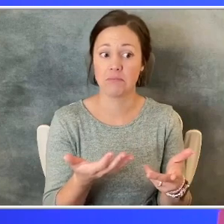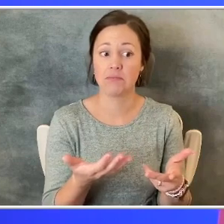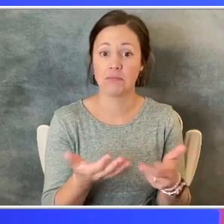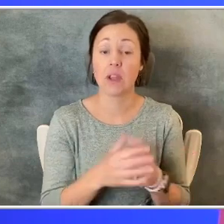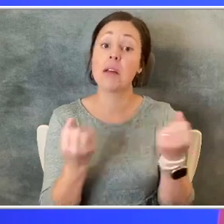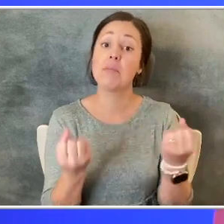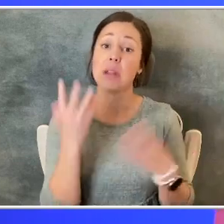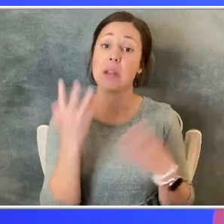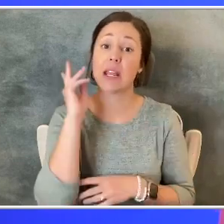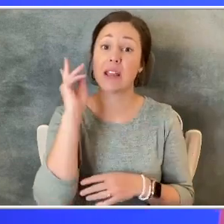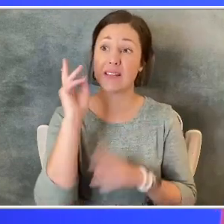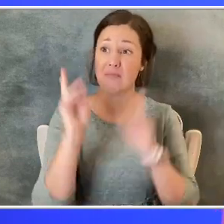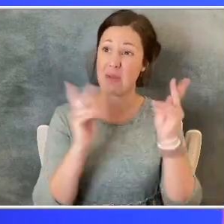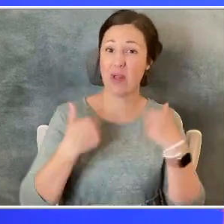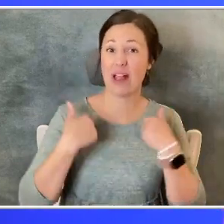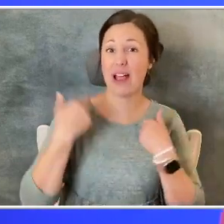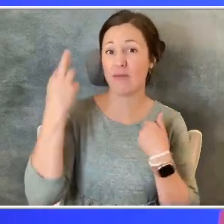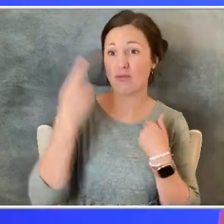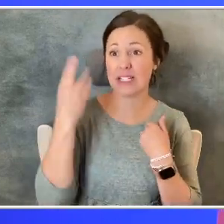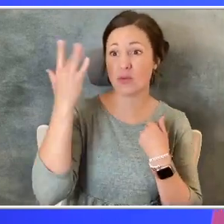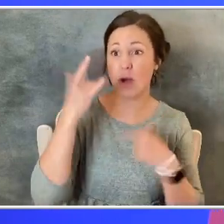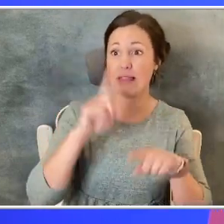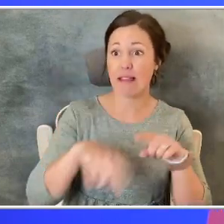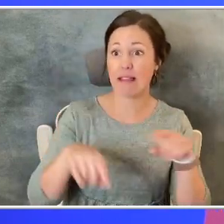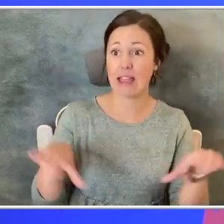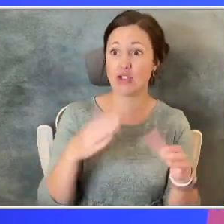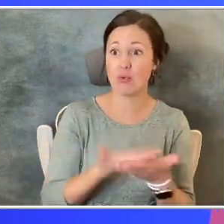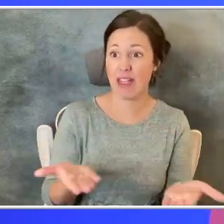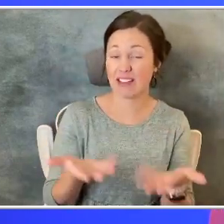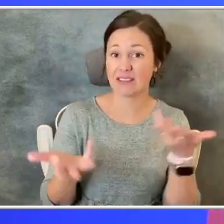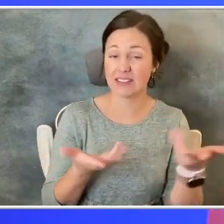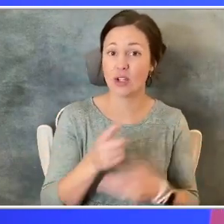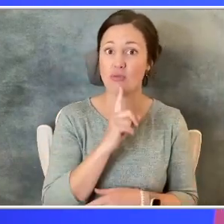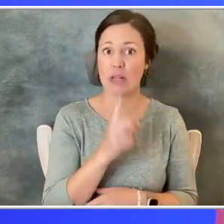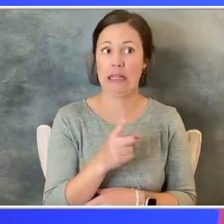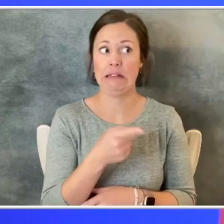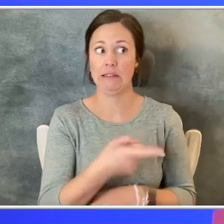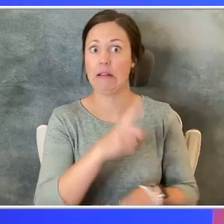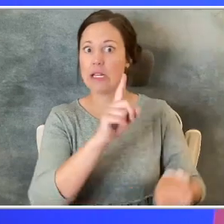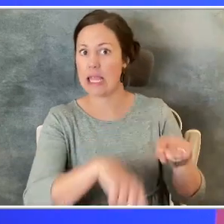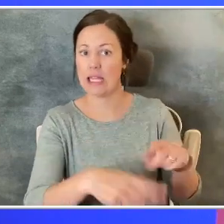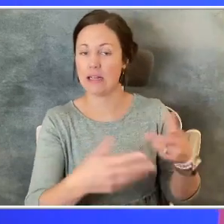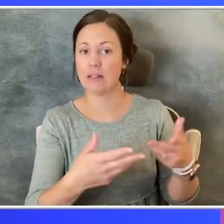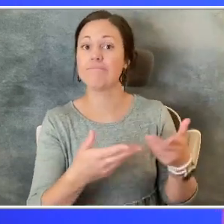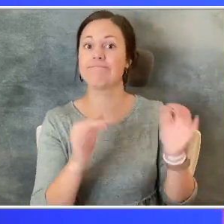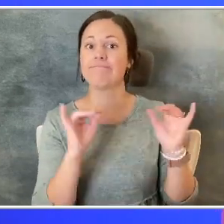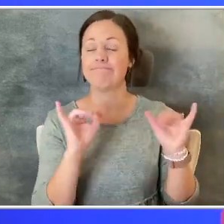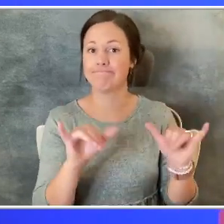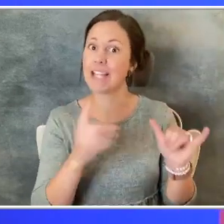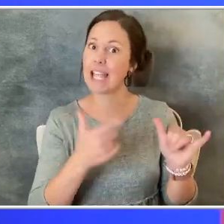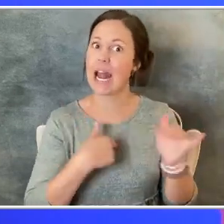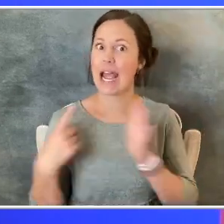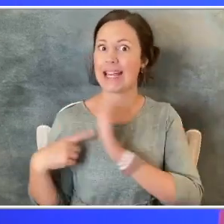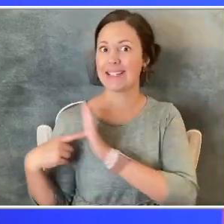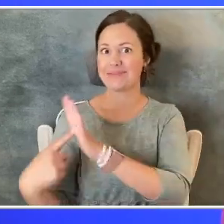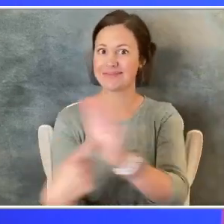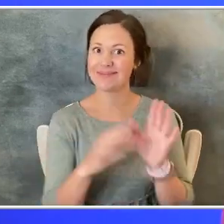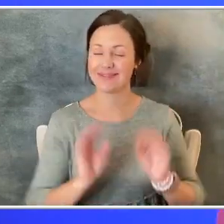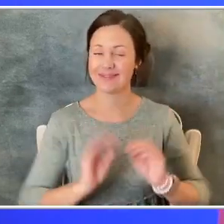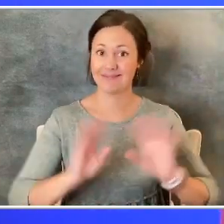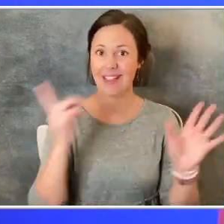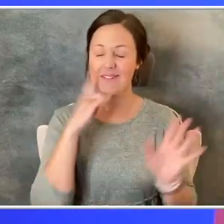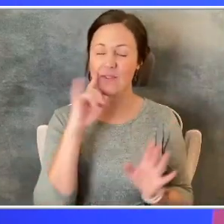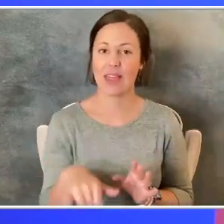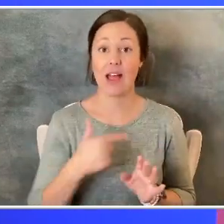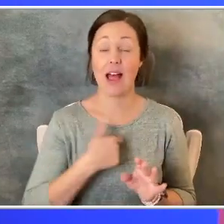things or they are unable to. And I was a walking billboard for that. I could have used my